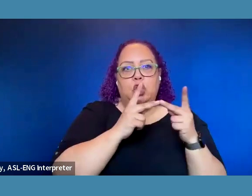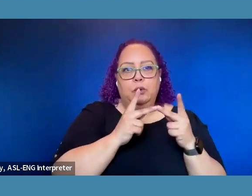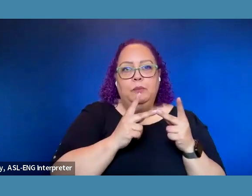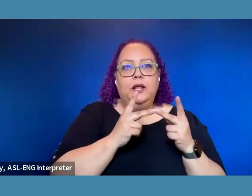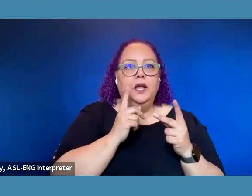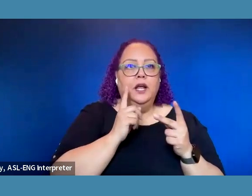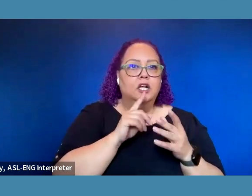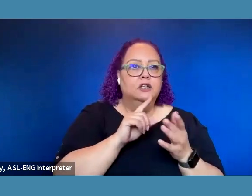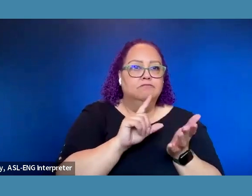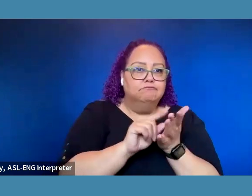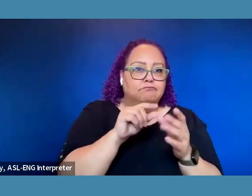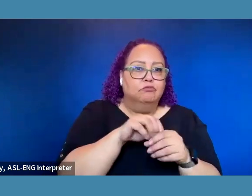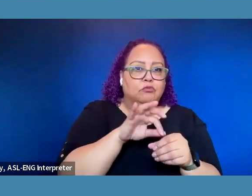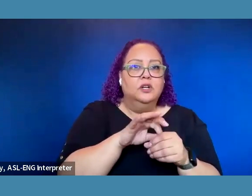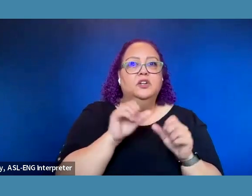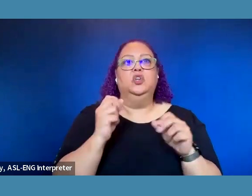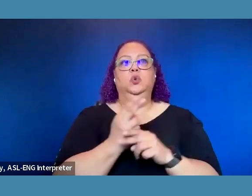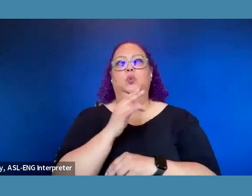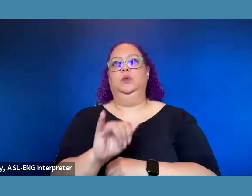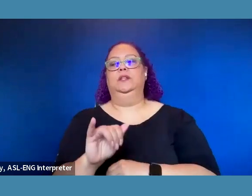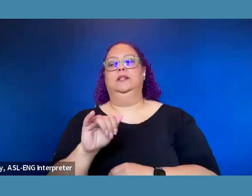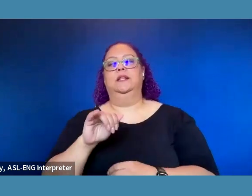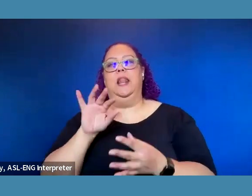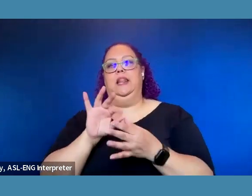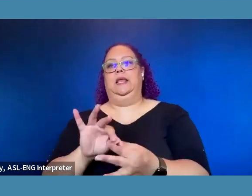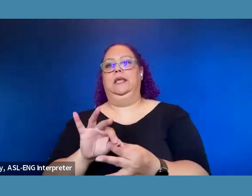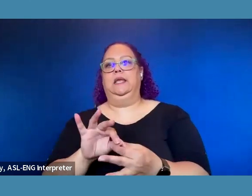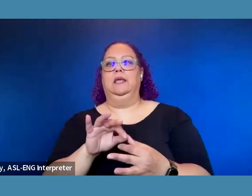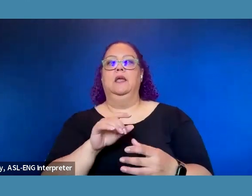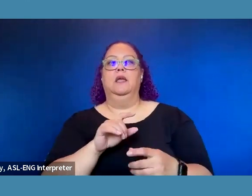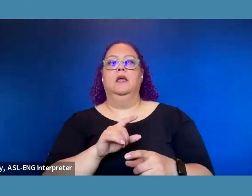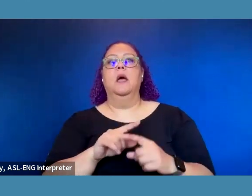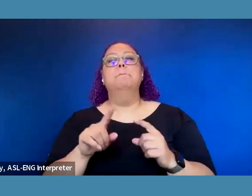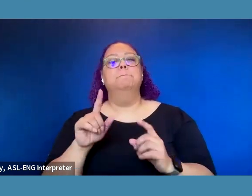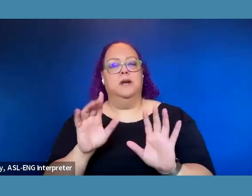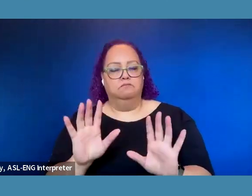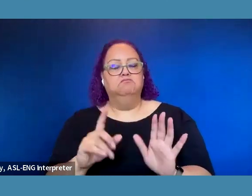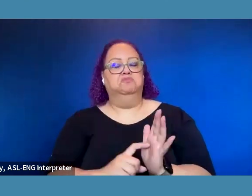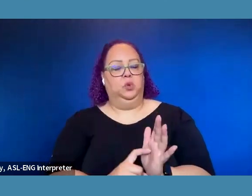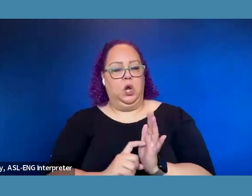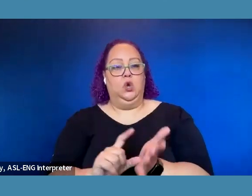you can use that link. But it does need to be physically printed.